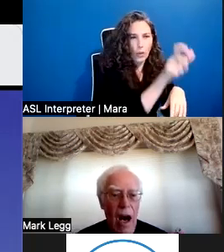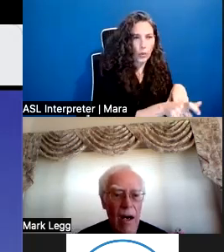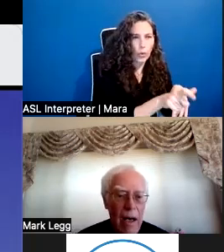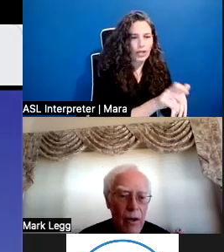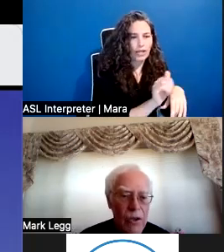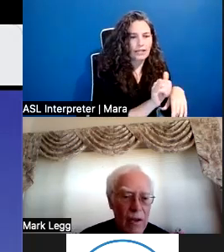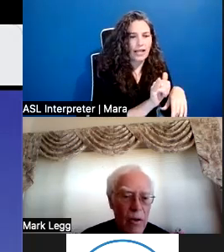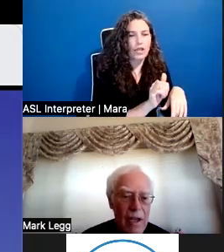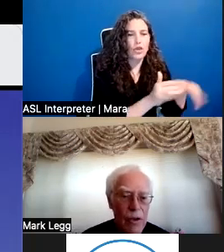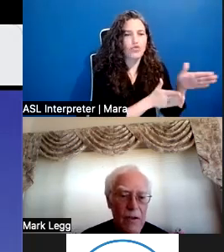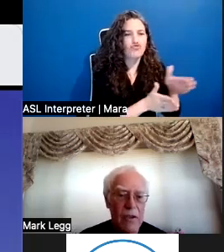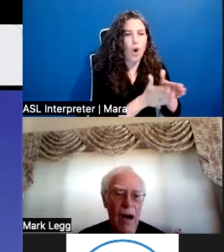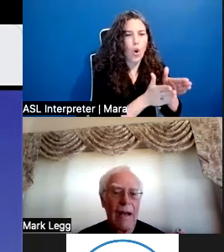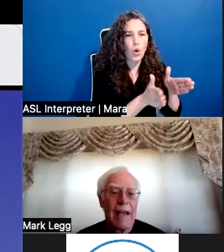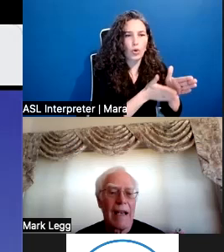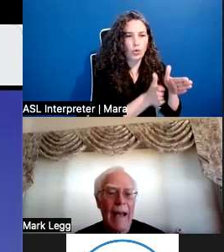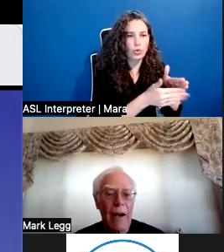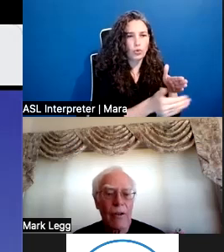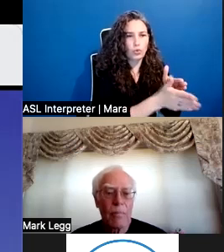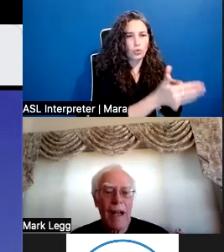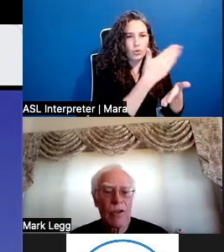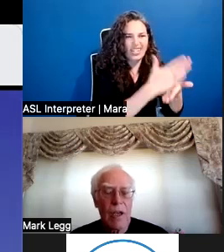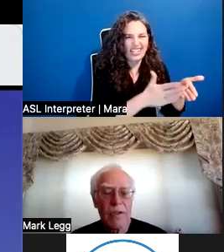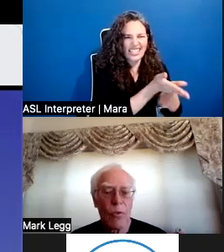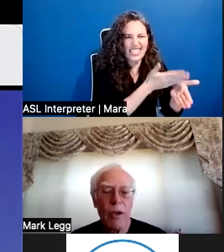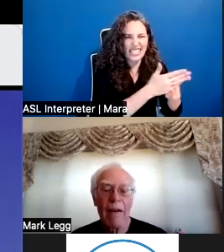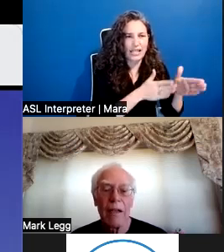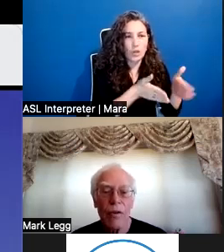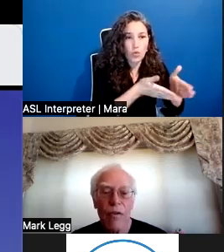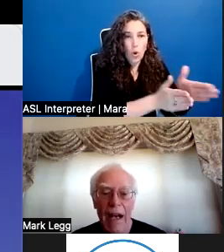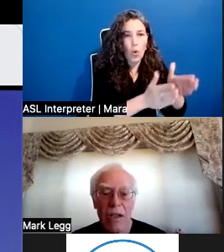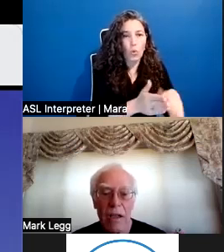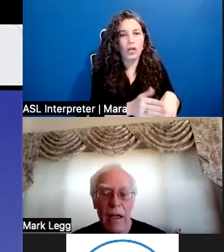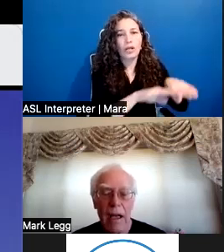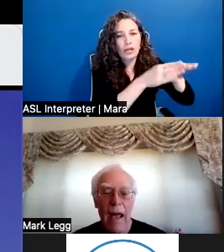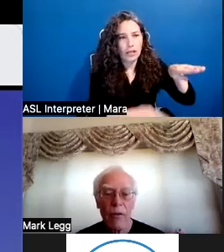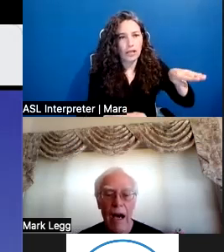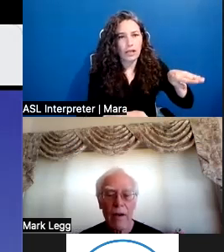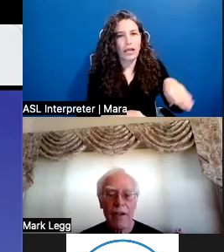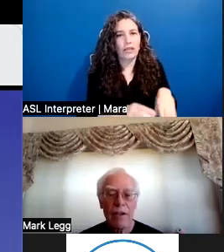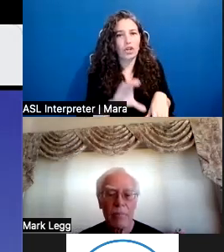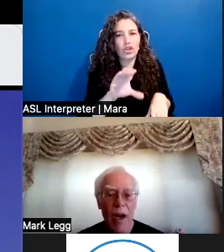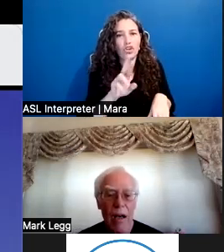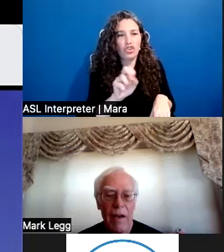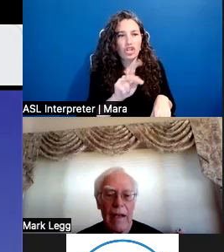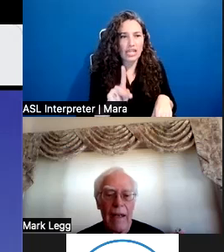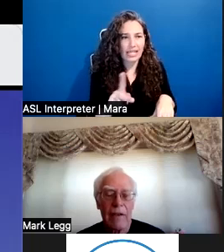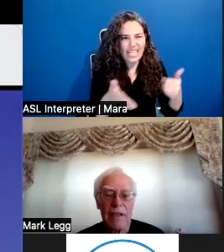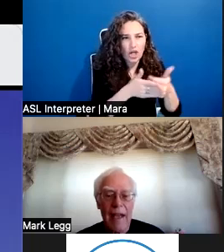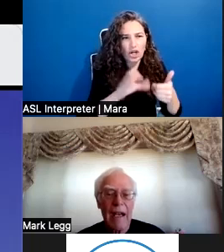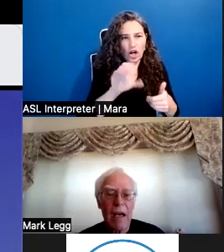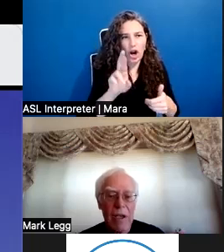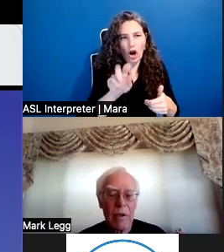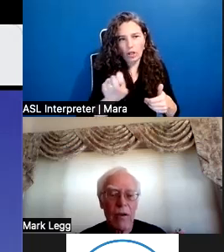there are those sort of horizontal surfaces are lateral spread surfaces where you have liquefaction, and the ground on the slope above,